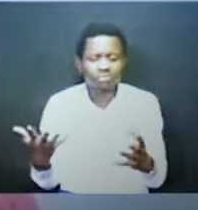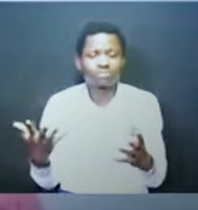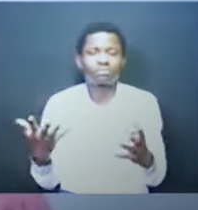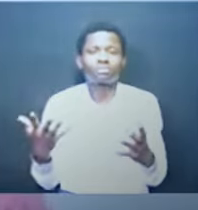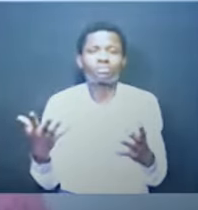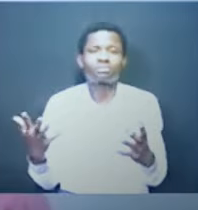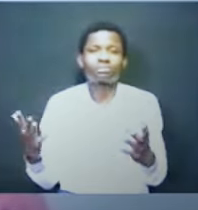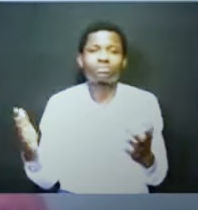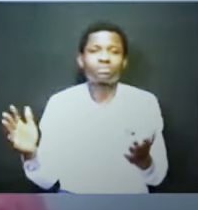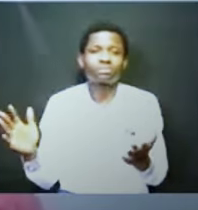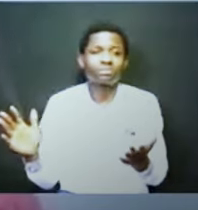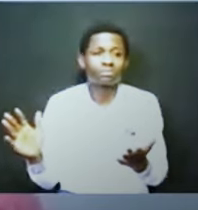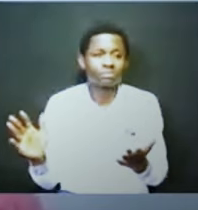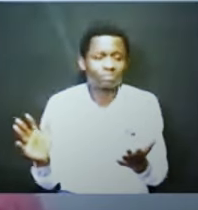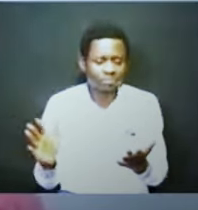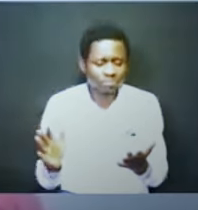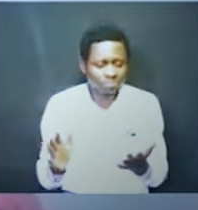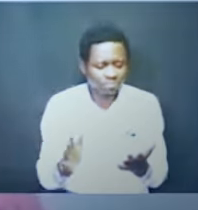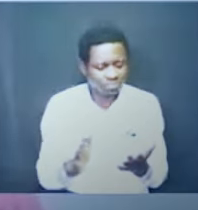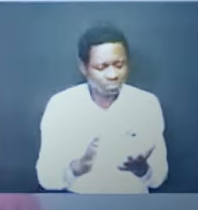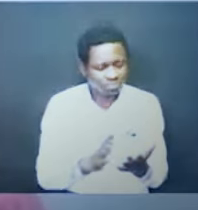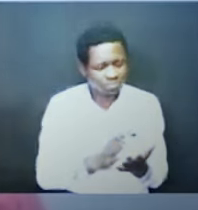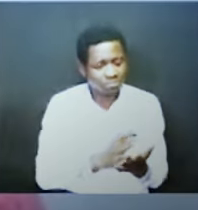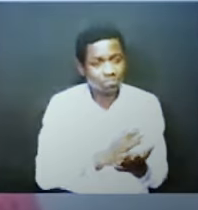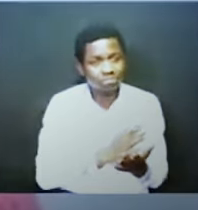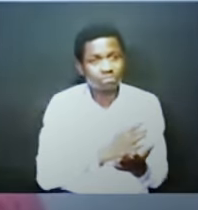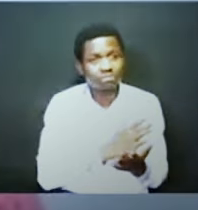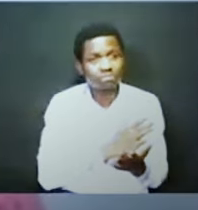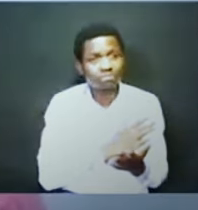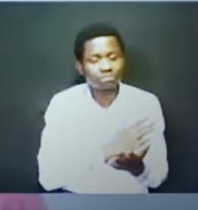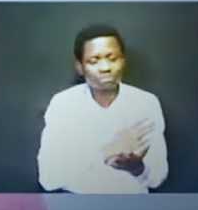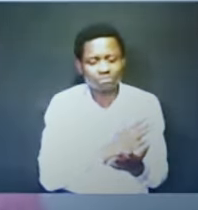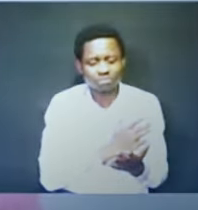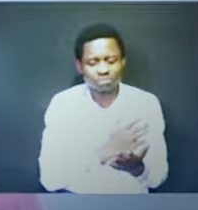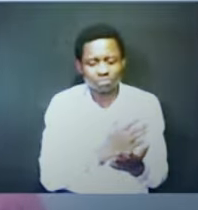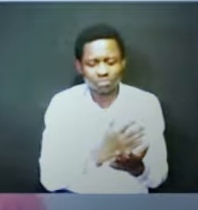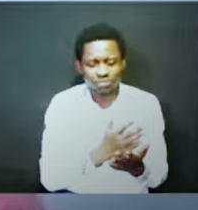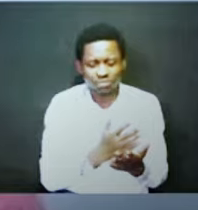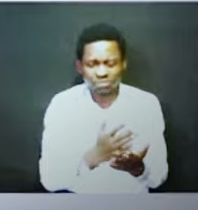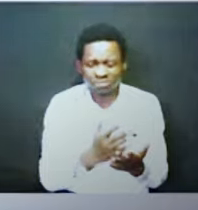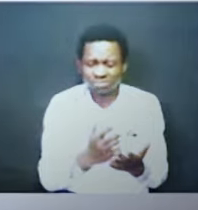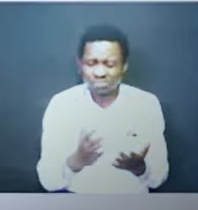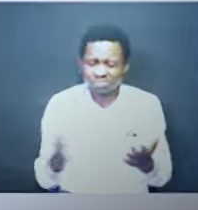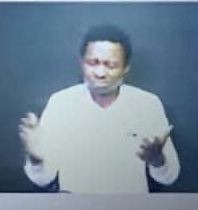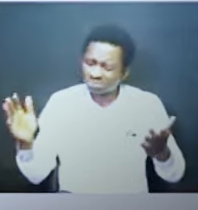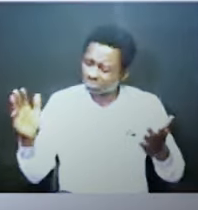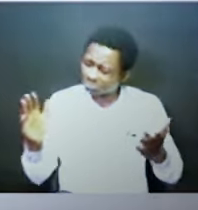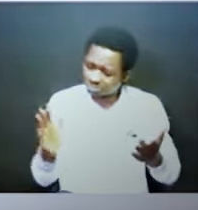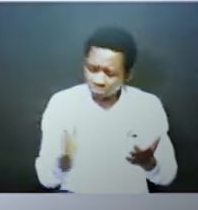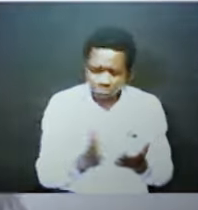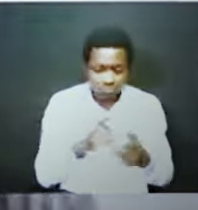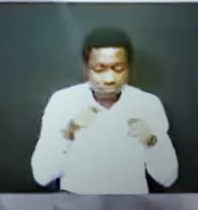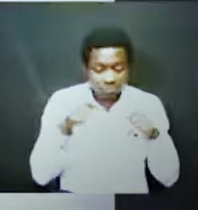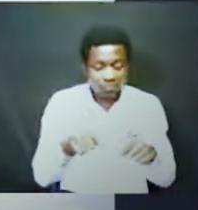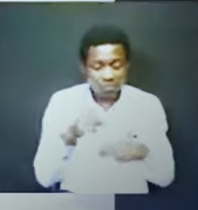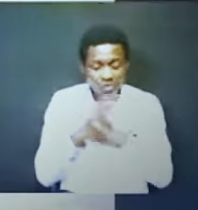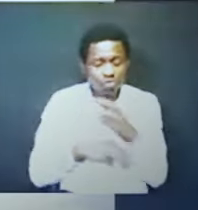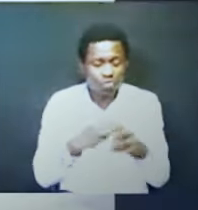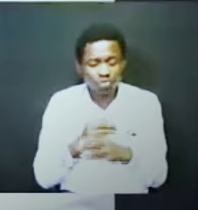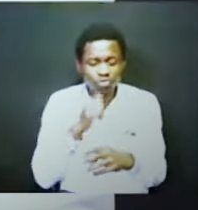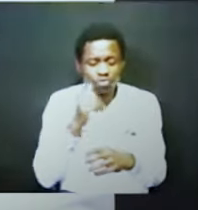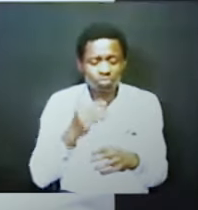I'm just a passing through. My treasures are laid up